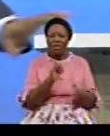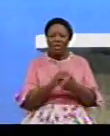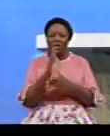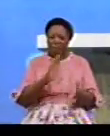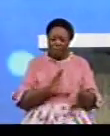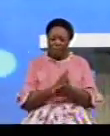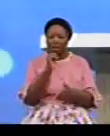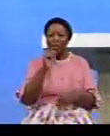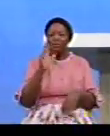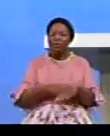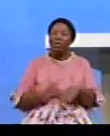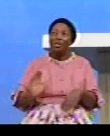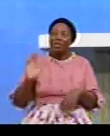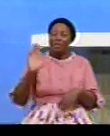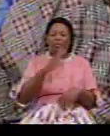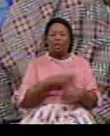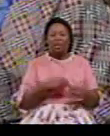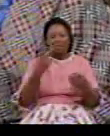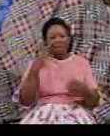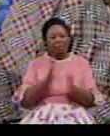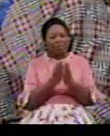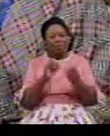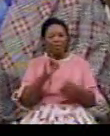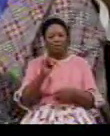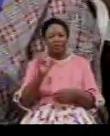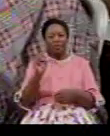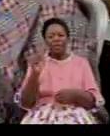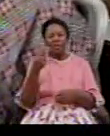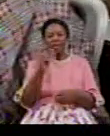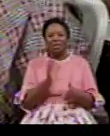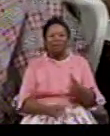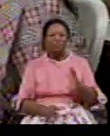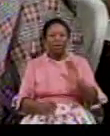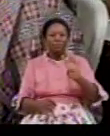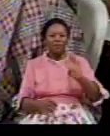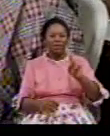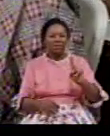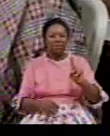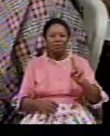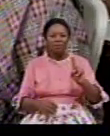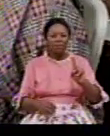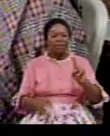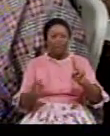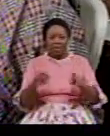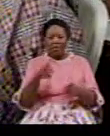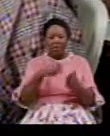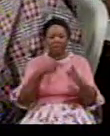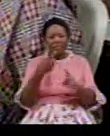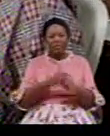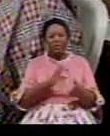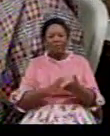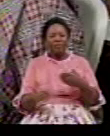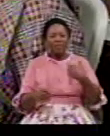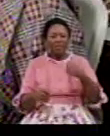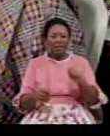sin has attracted in your life, he forgives. He sets you free. And then he gives